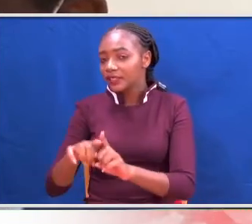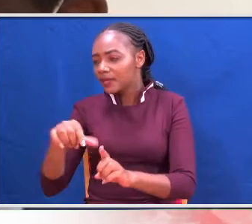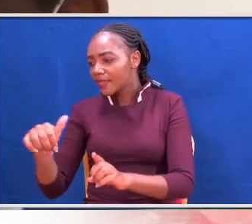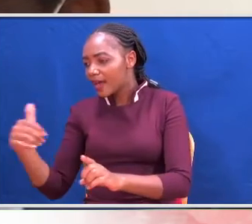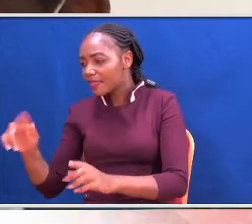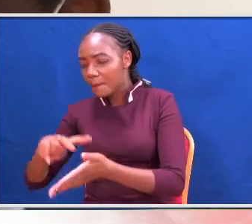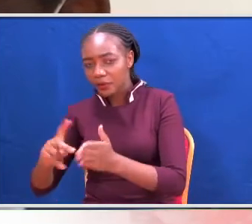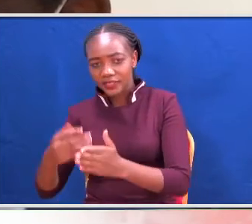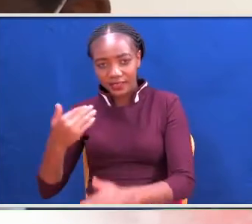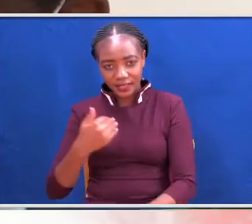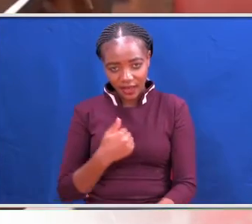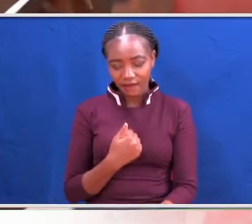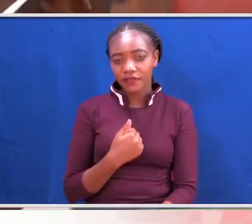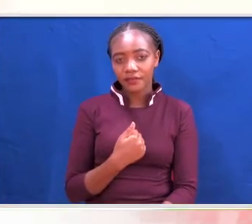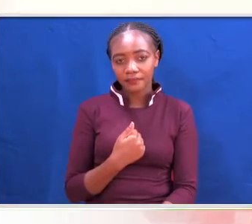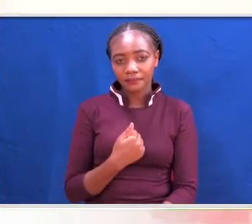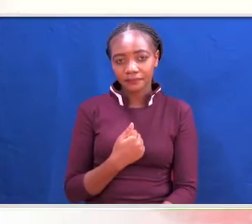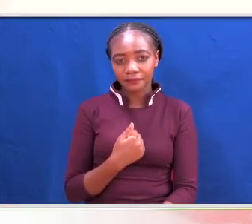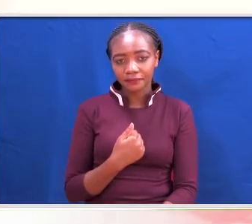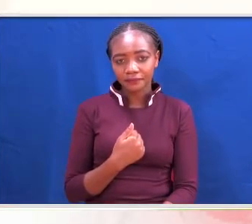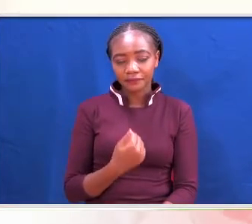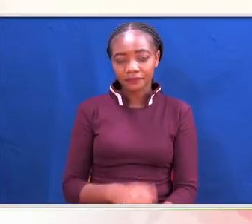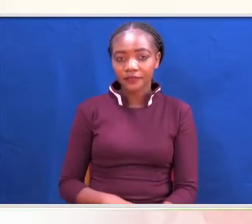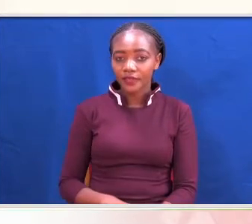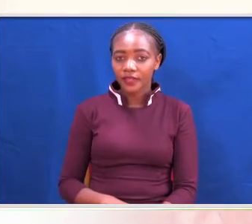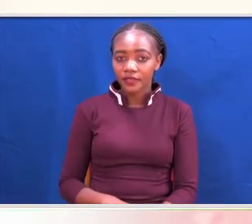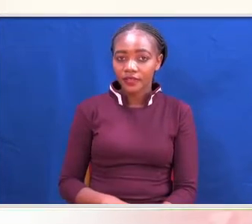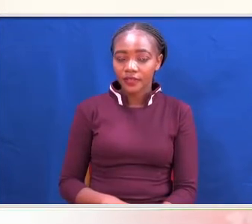Inland Depot, among other projects. About two people.